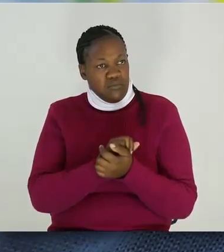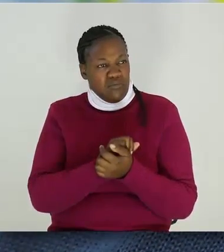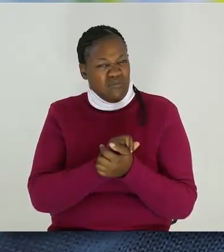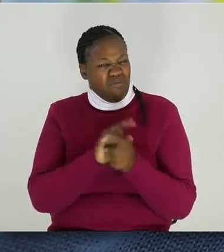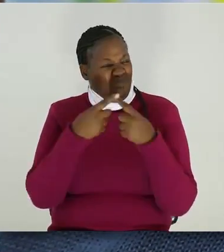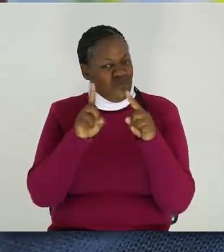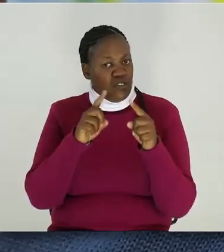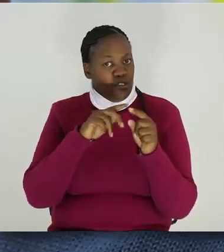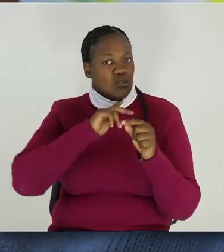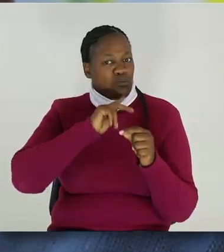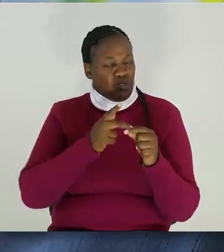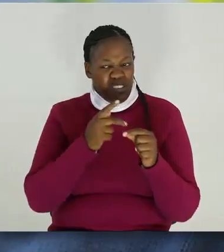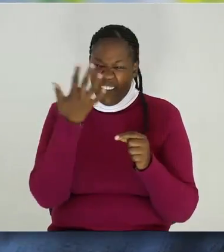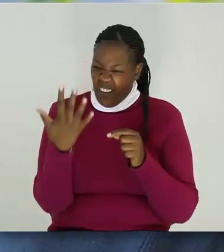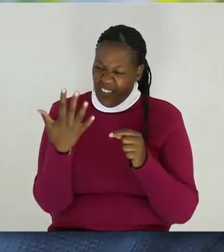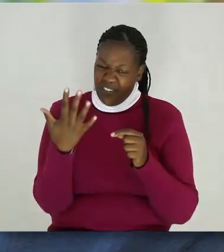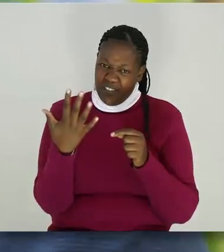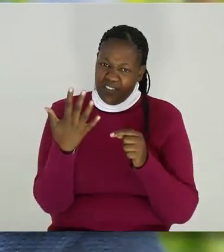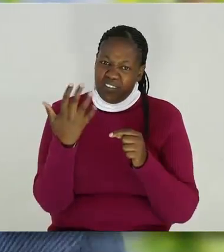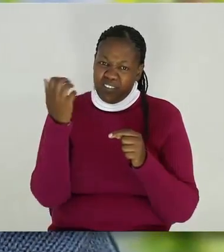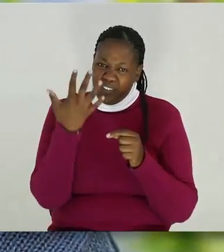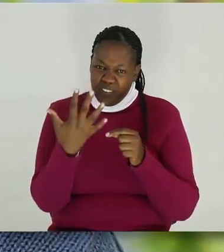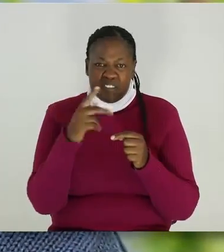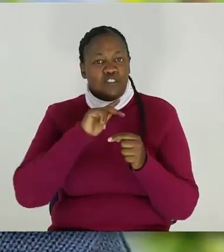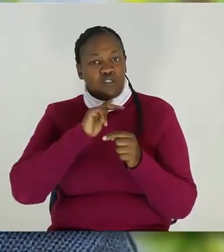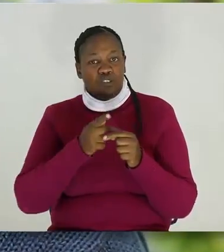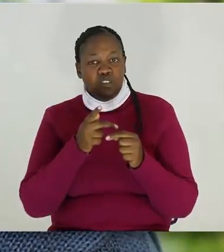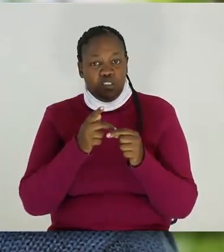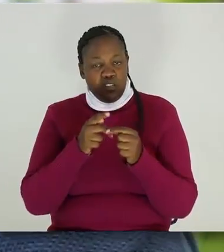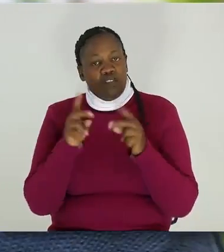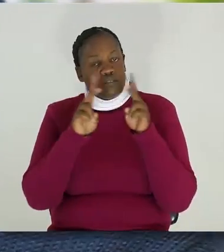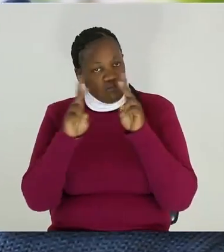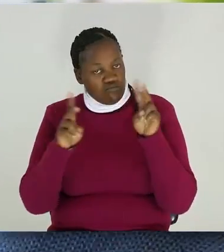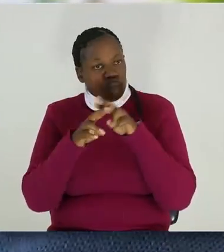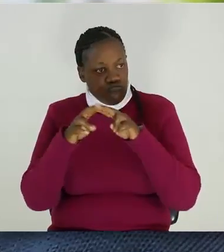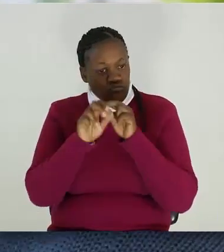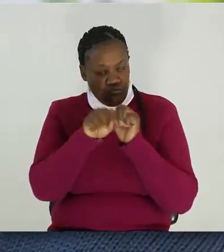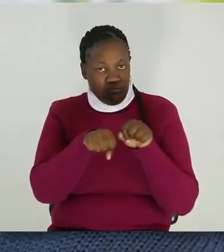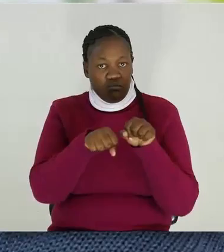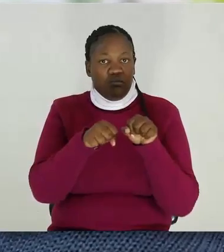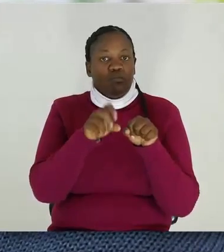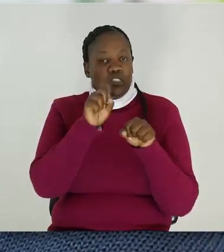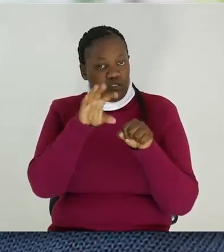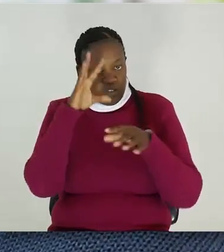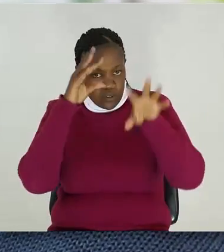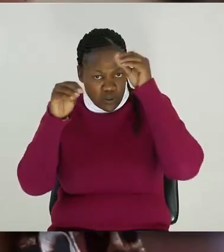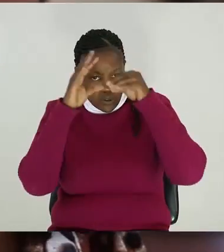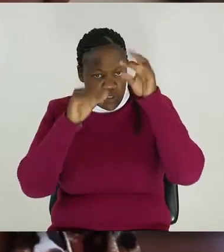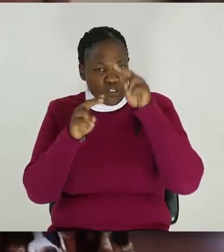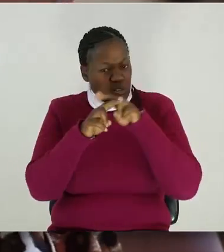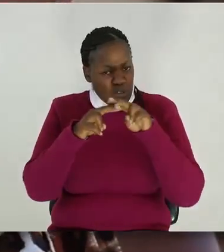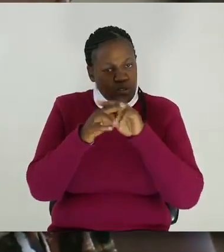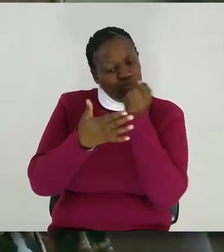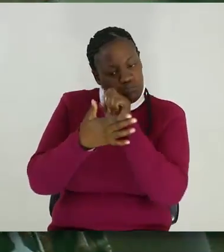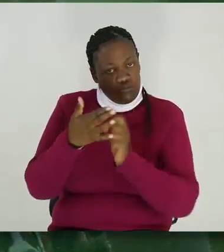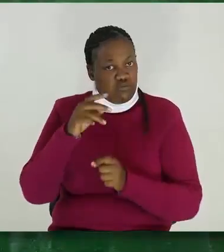of poems? Yo, those could be very useful to me if I learned them. I could use them in writing my song. Right.